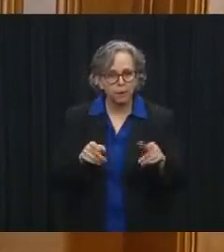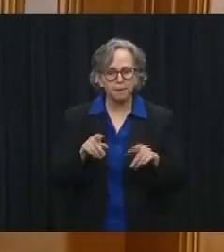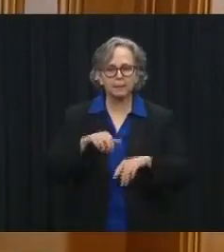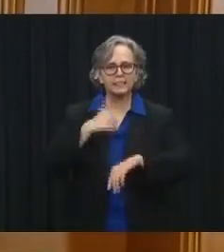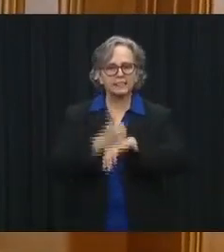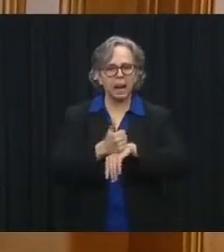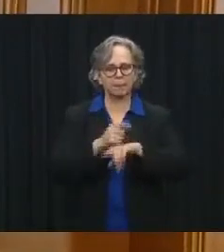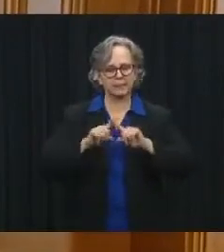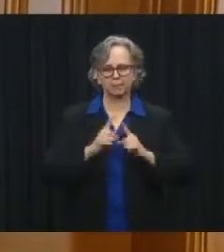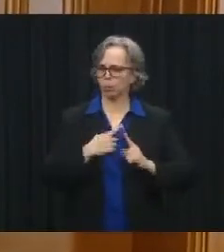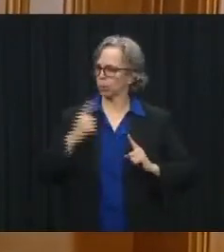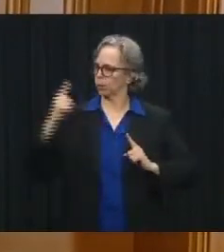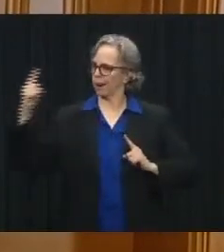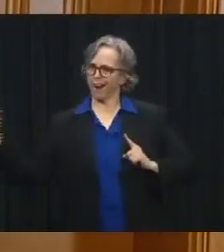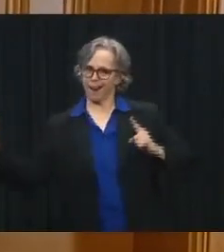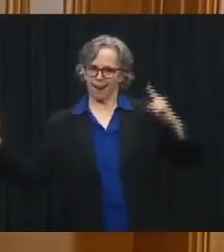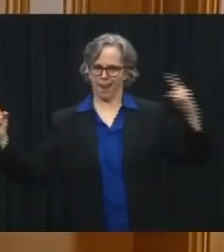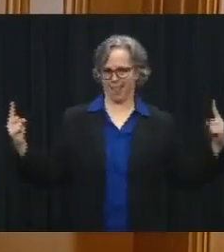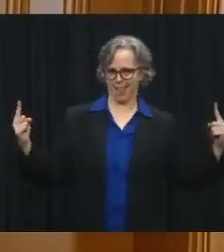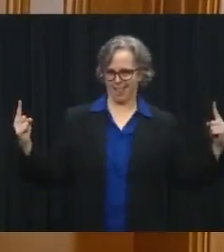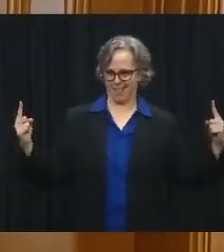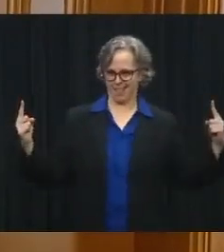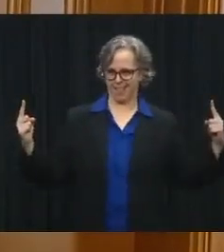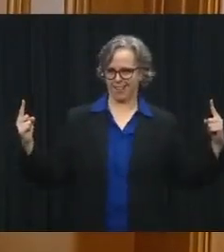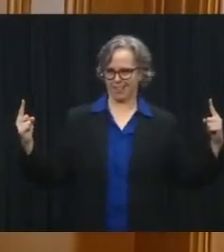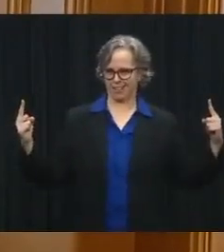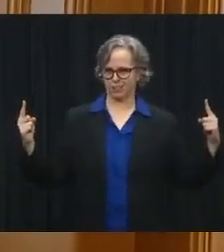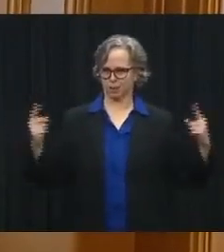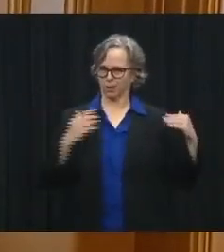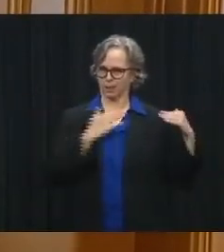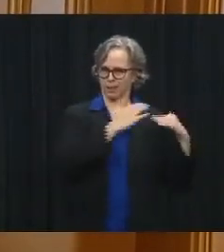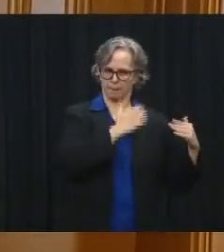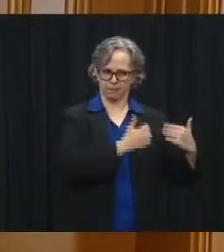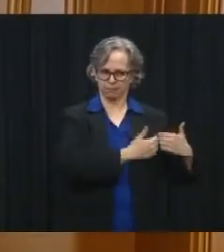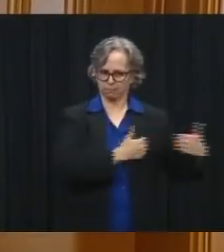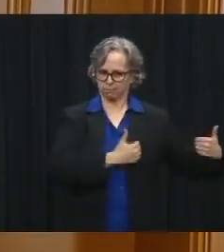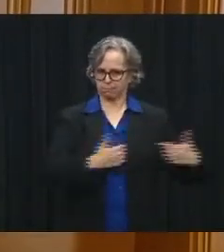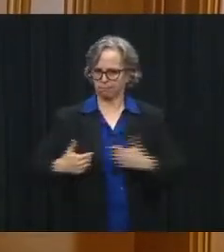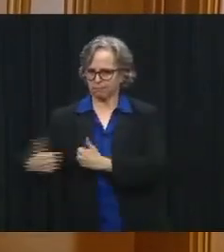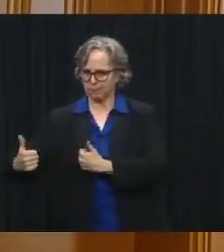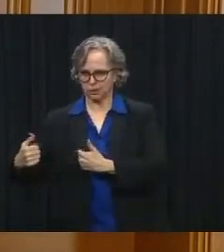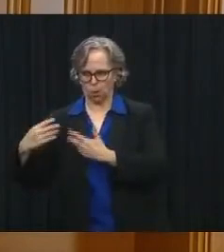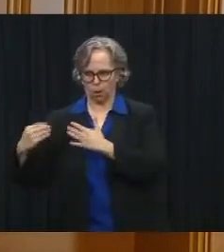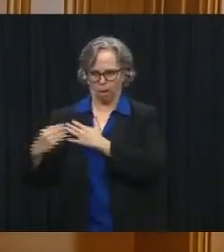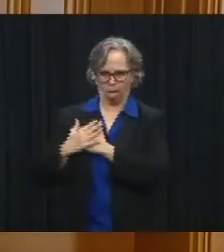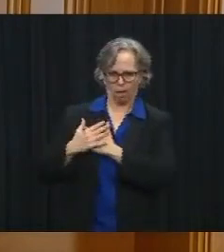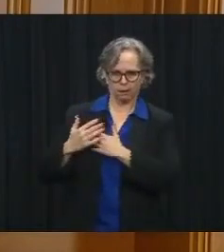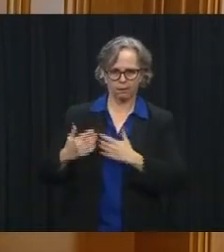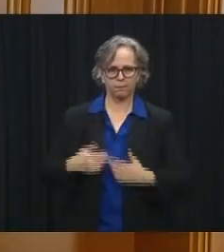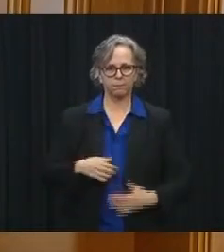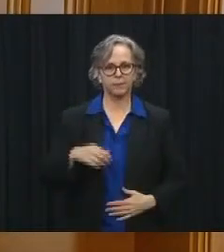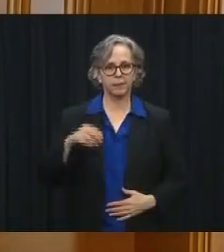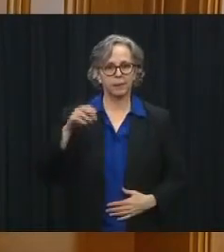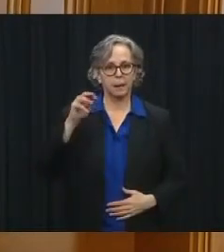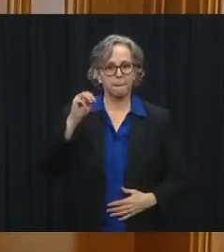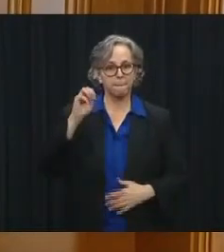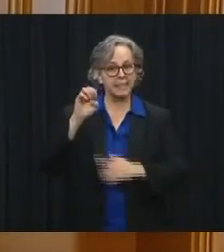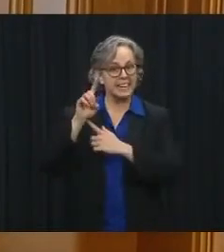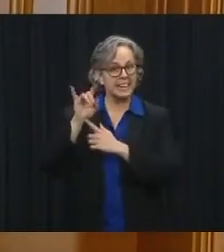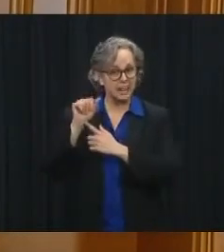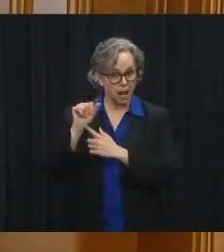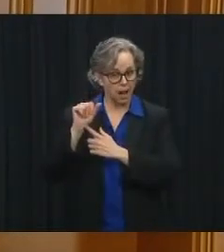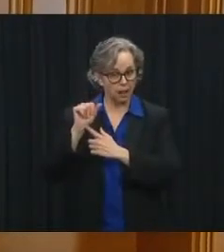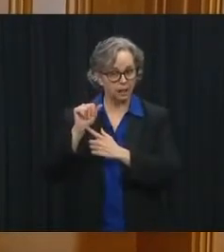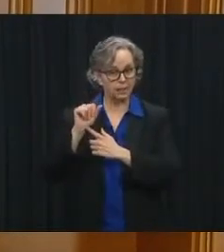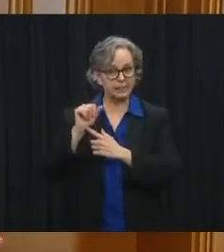this spread as we should. But the news media is in the atrium, and those of you familiar with our Capitol know